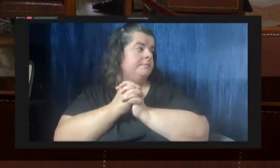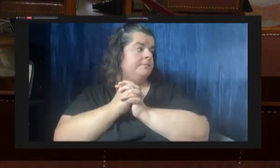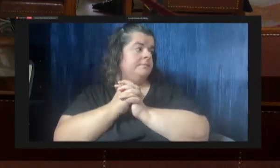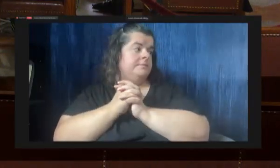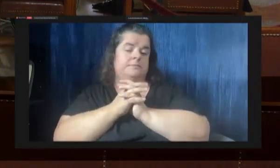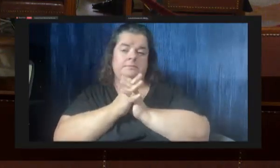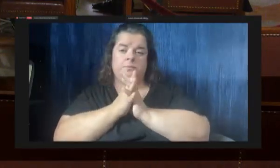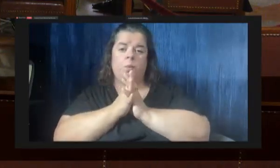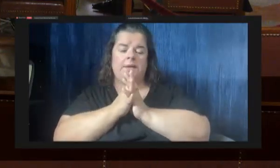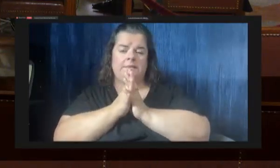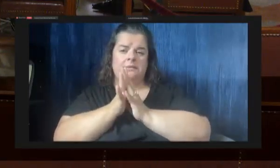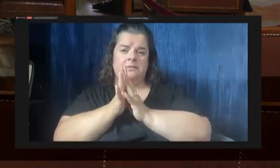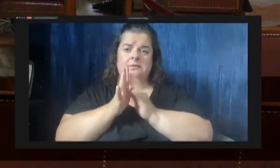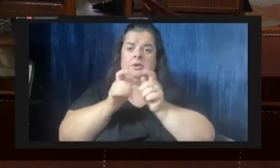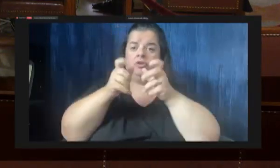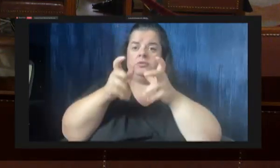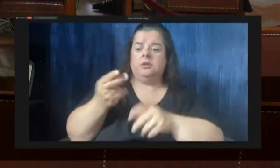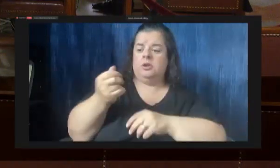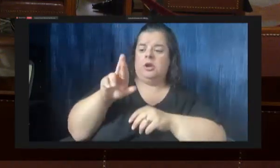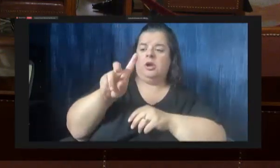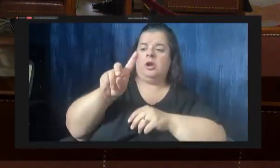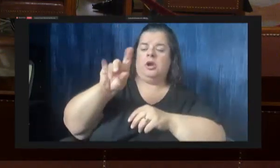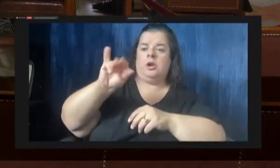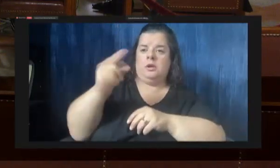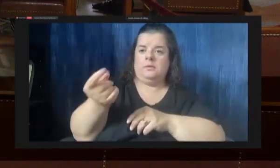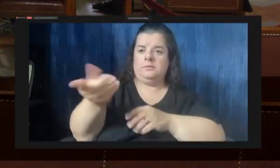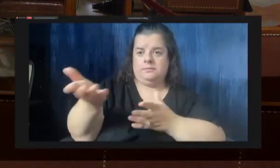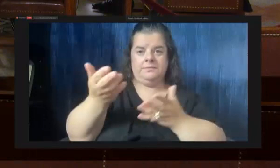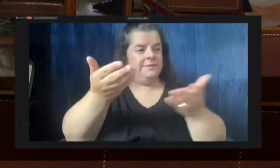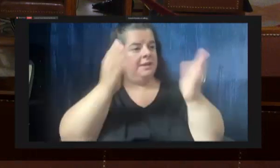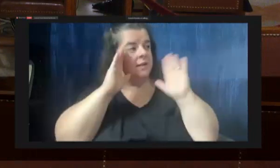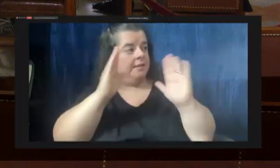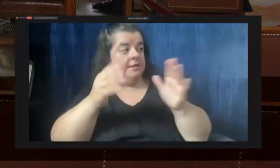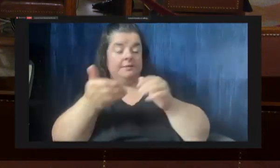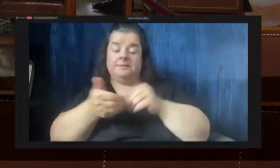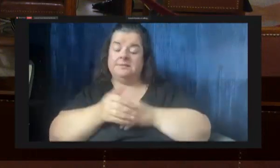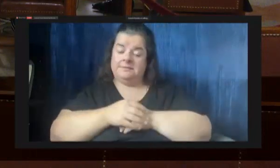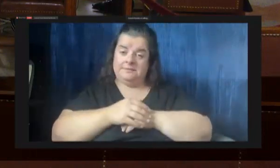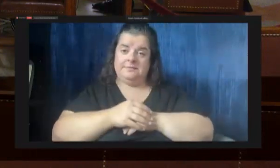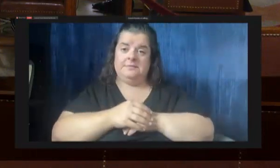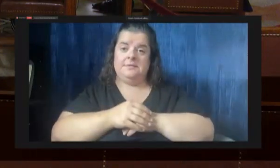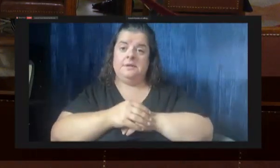Director, how are you? I'm well. How are you? Good. Welcome. Yeah.